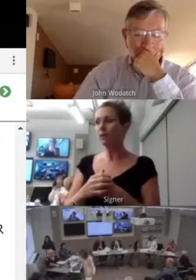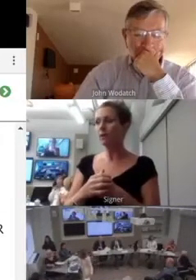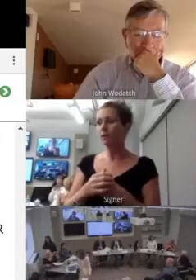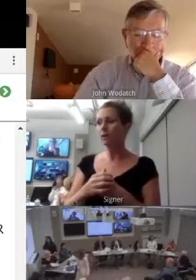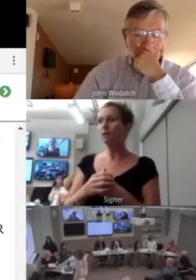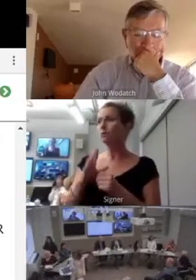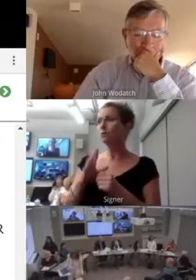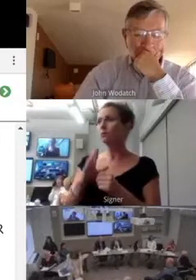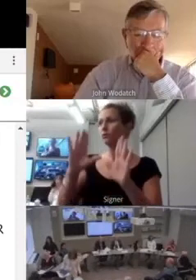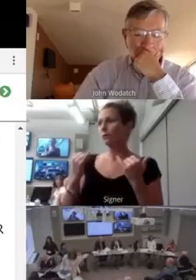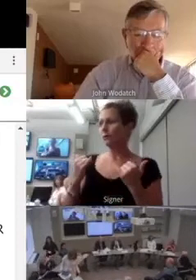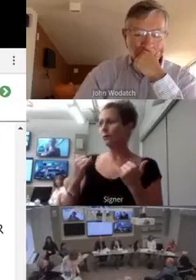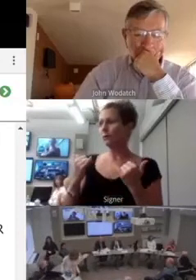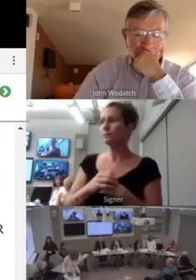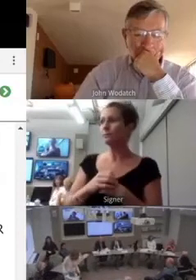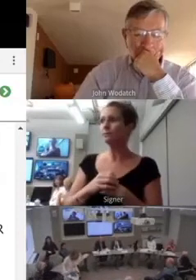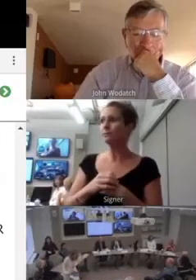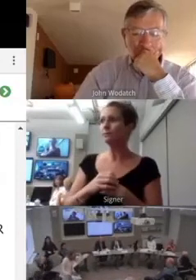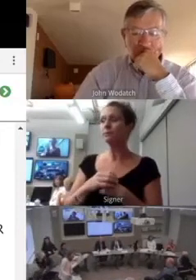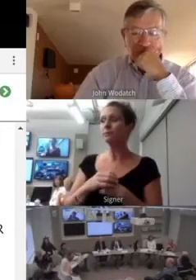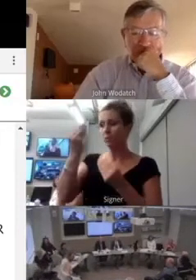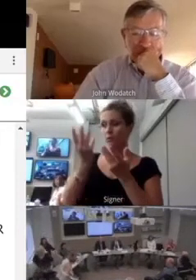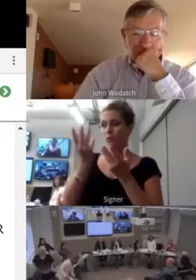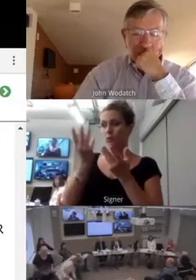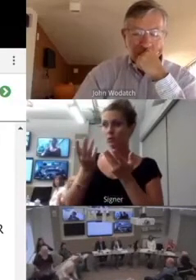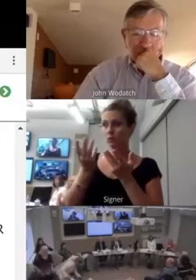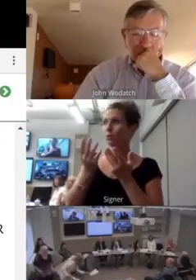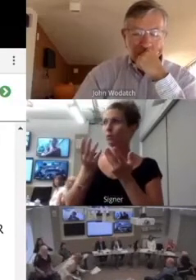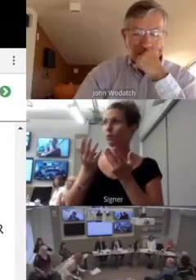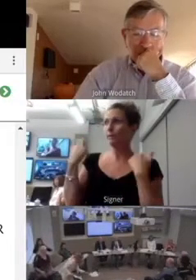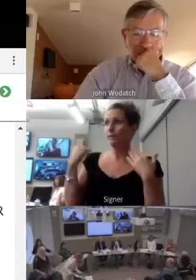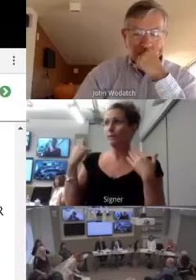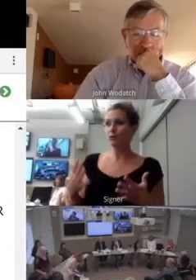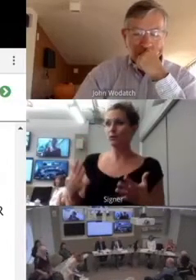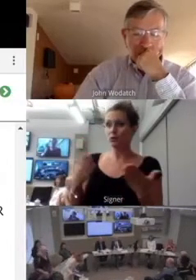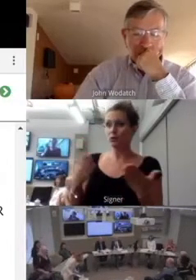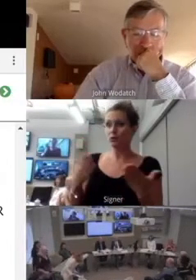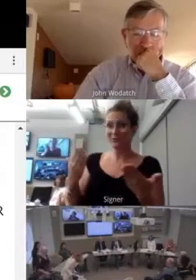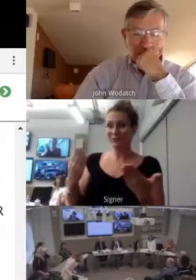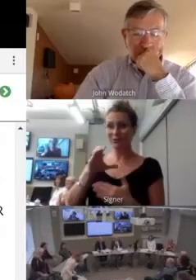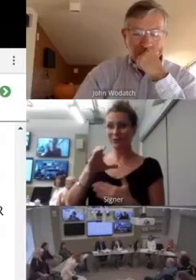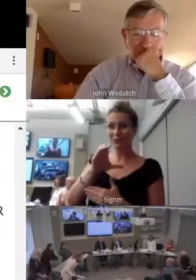Minister Qualtrough has joined us. And before I call you up to